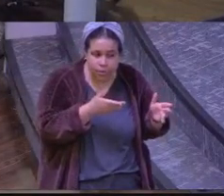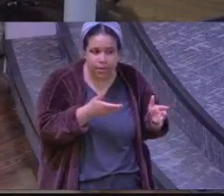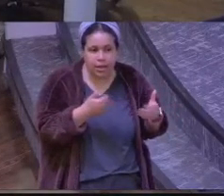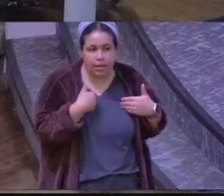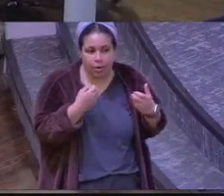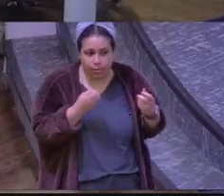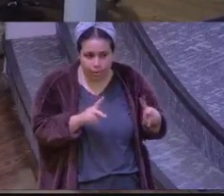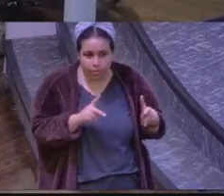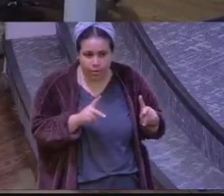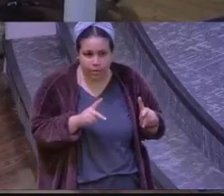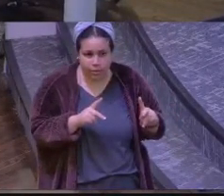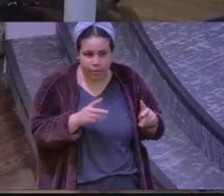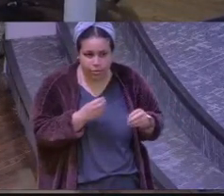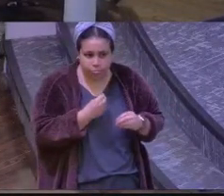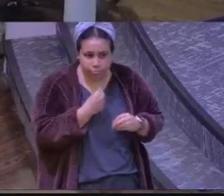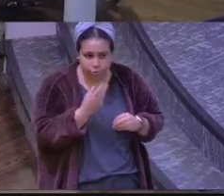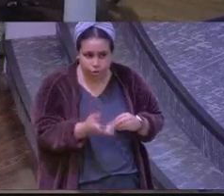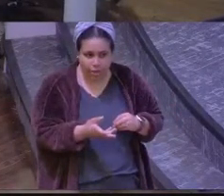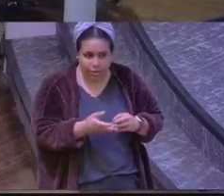to address.